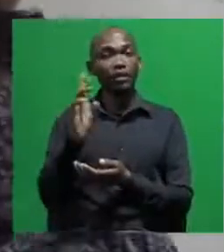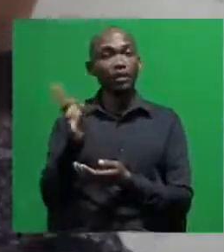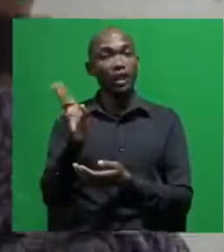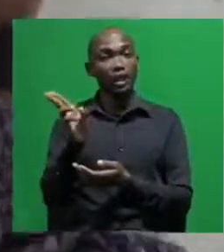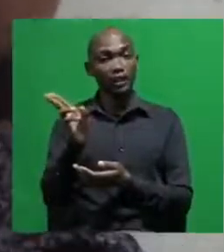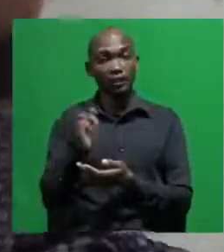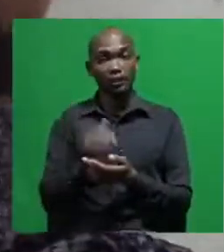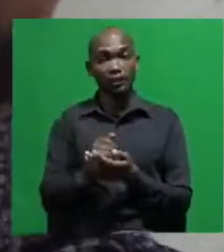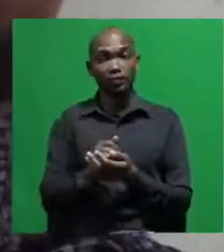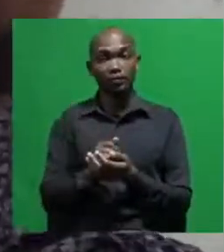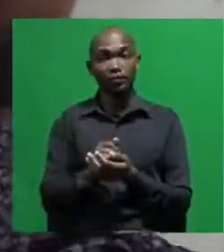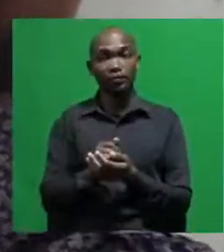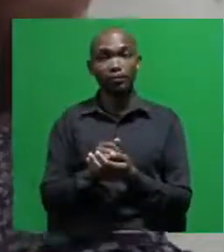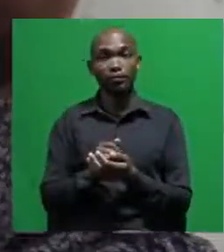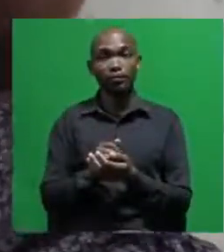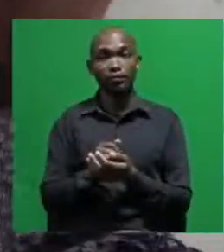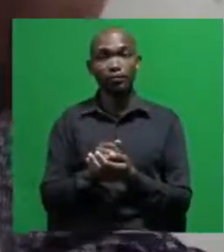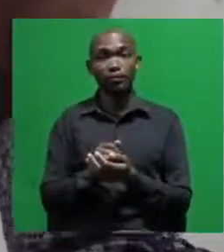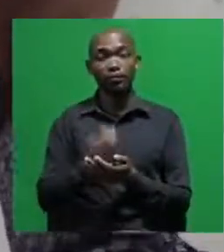This is the height